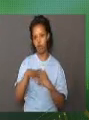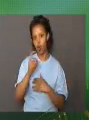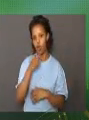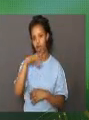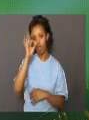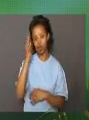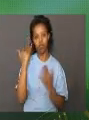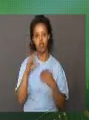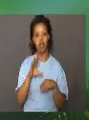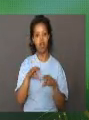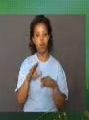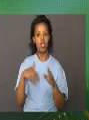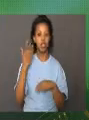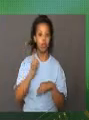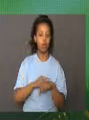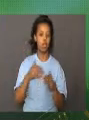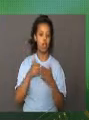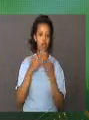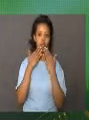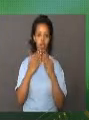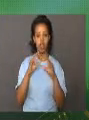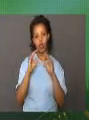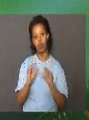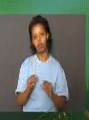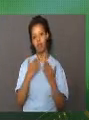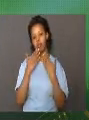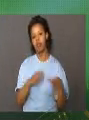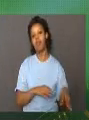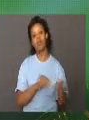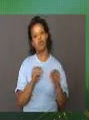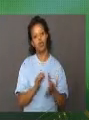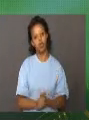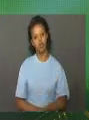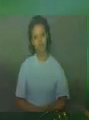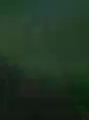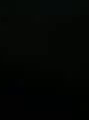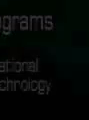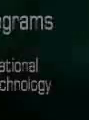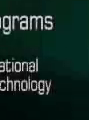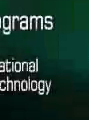Until next time, thank you, teacher. Thank you, students.